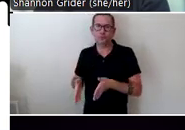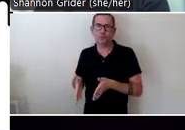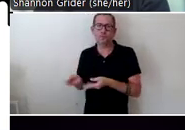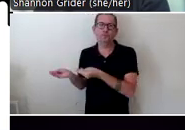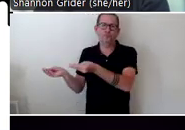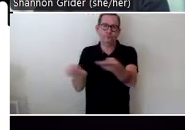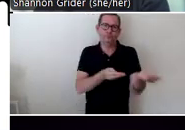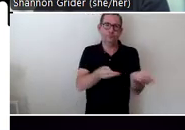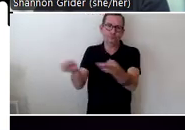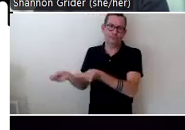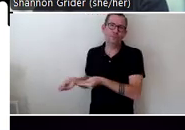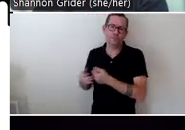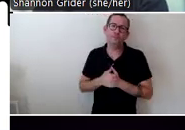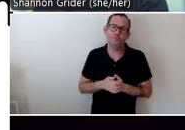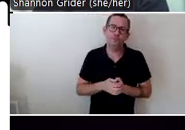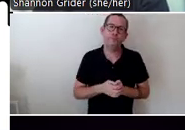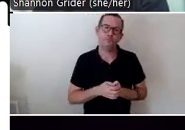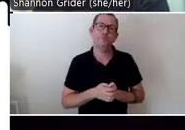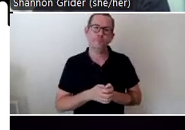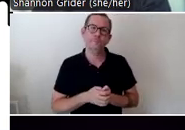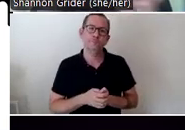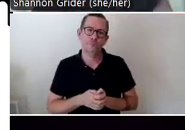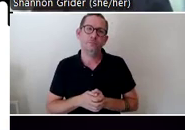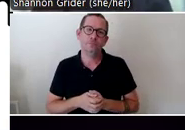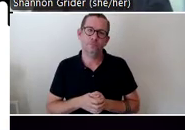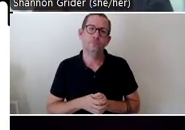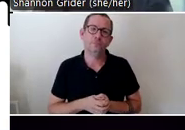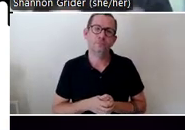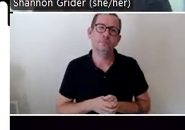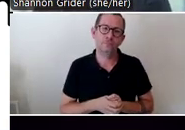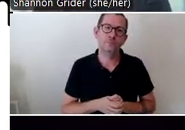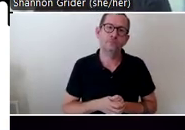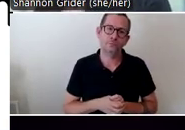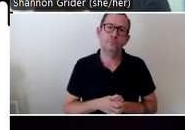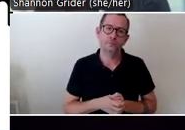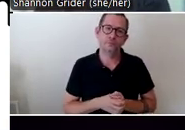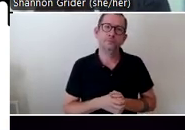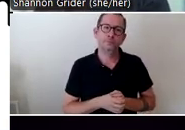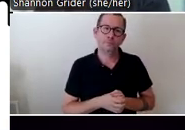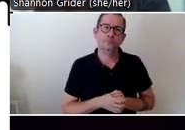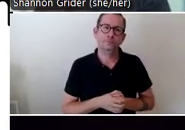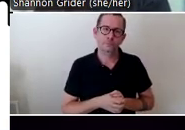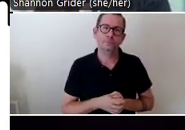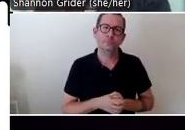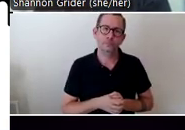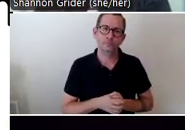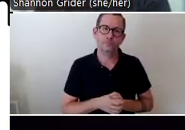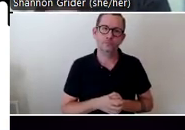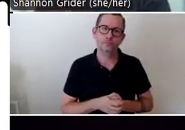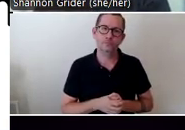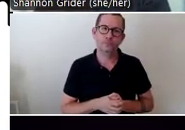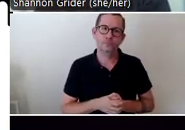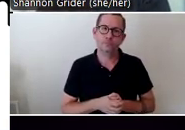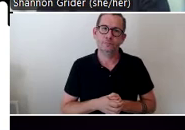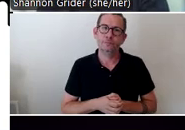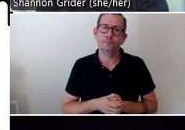a deaf person. I just call their video phone directly. But the same service works with an interpreter in the middle as the mediary to then call